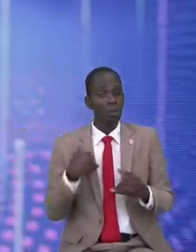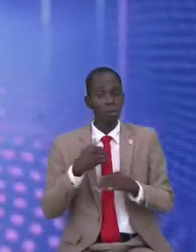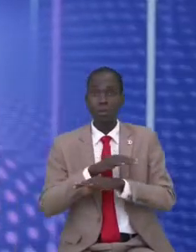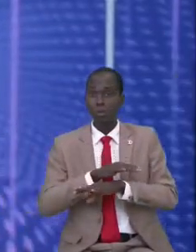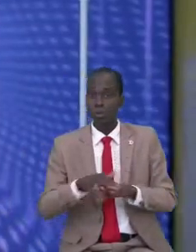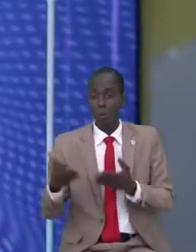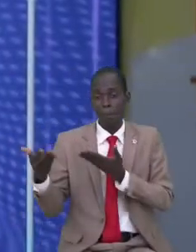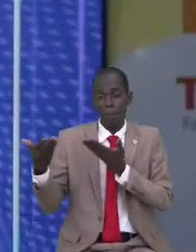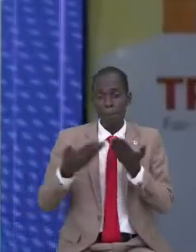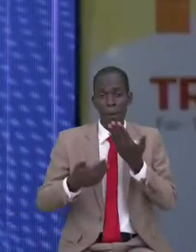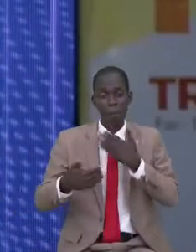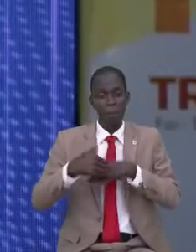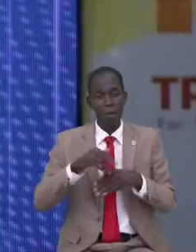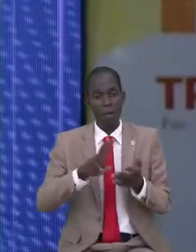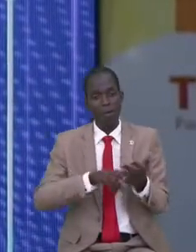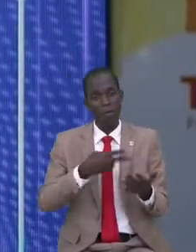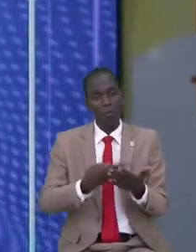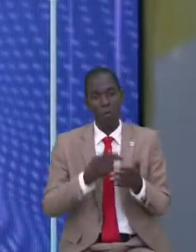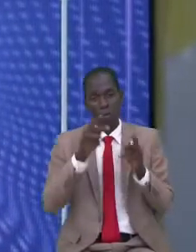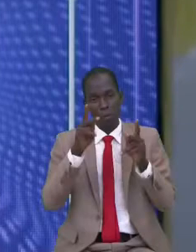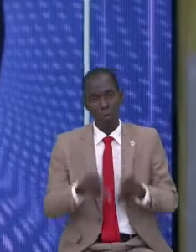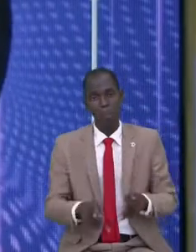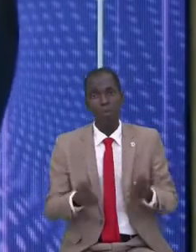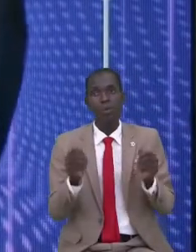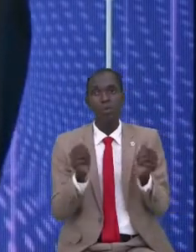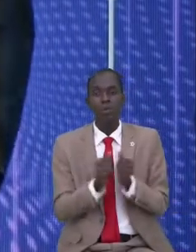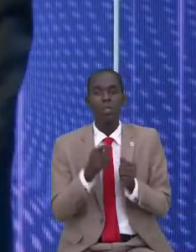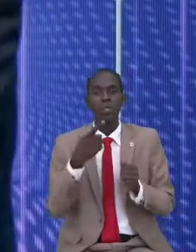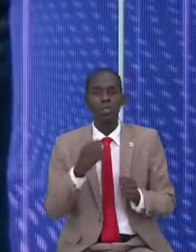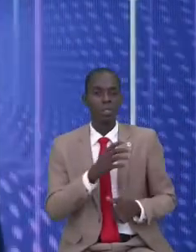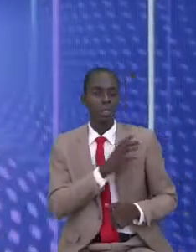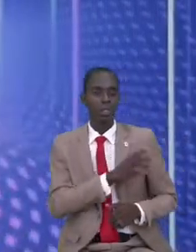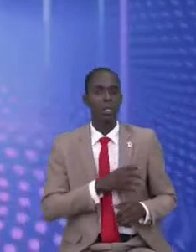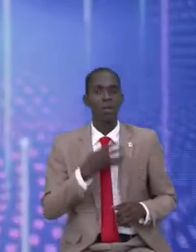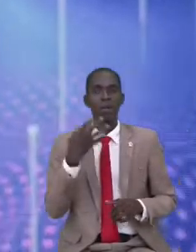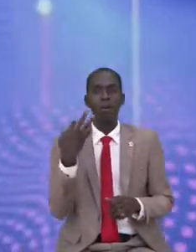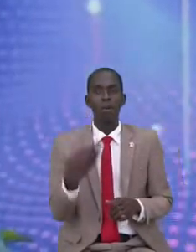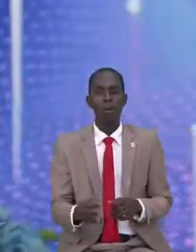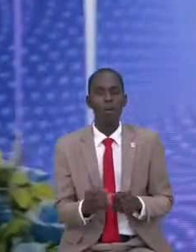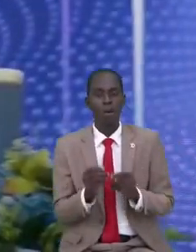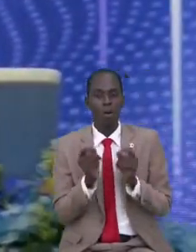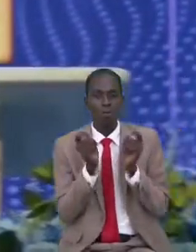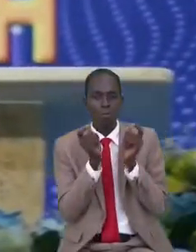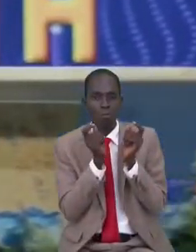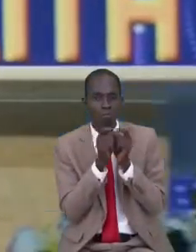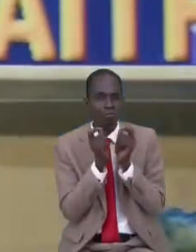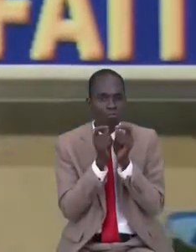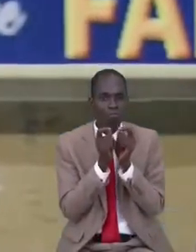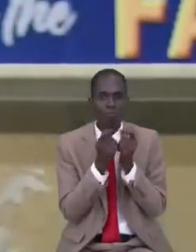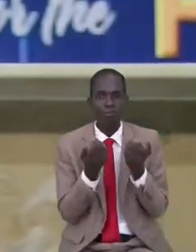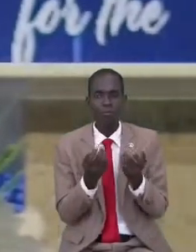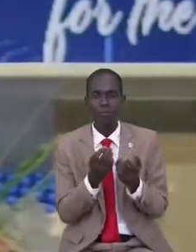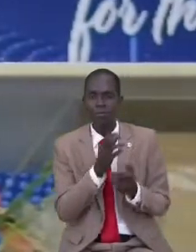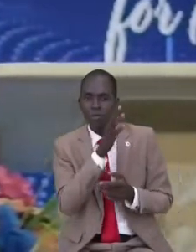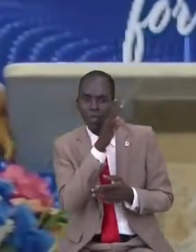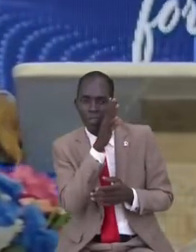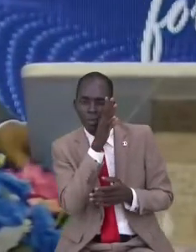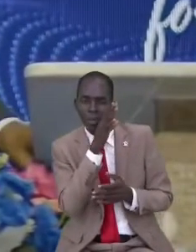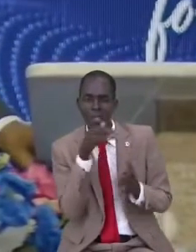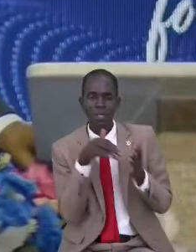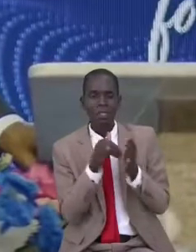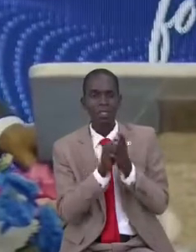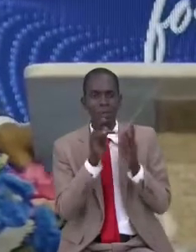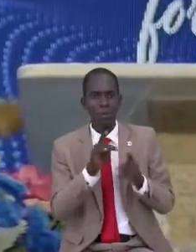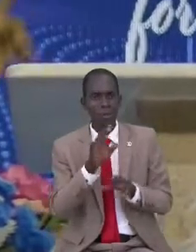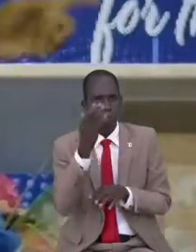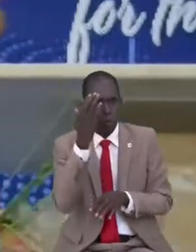restore anyone with the lifestyle of backbiting. Did you hear? Did you